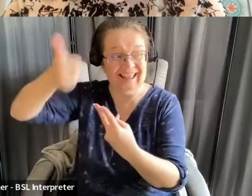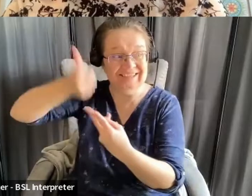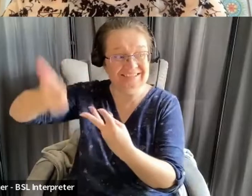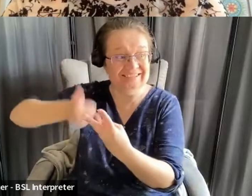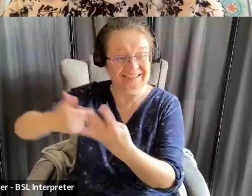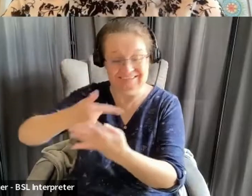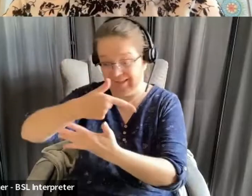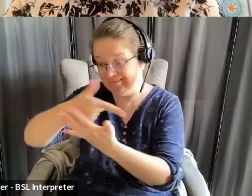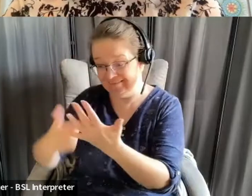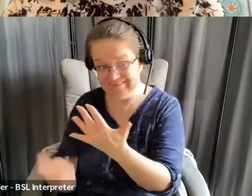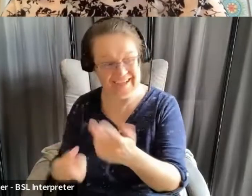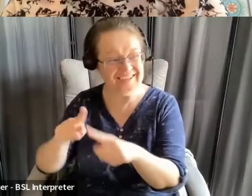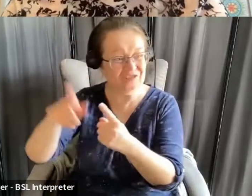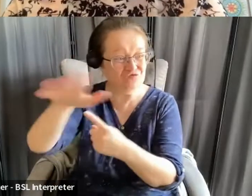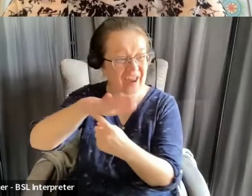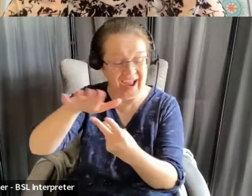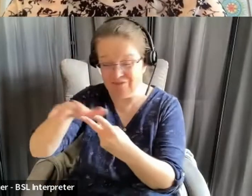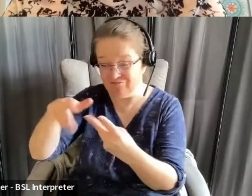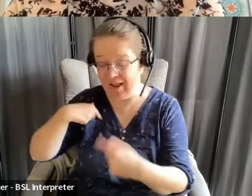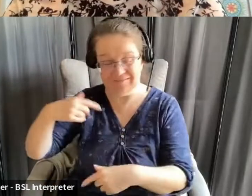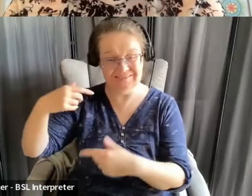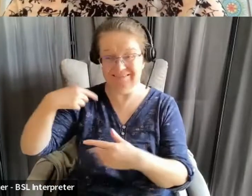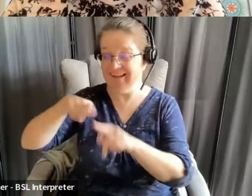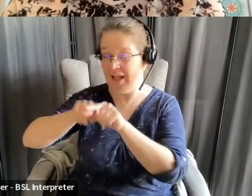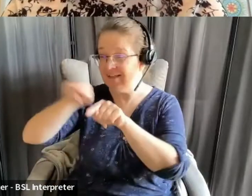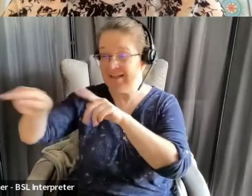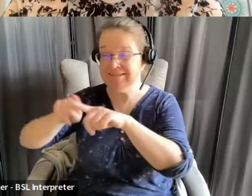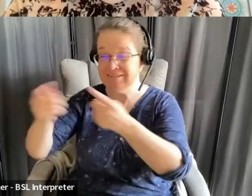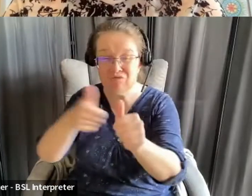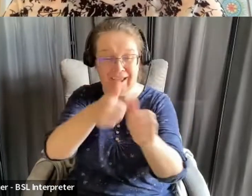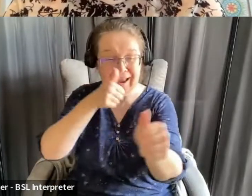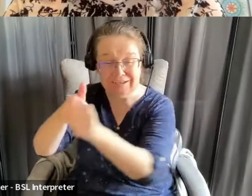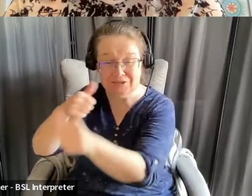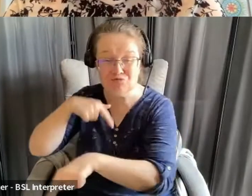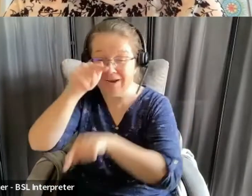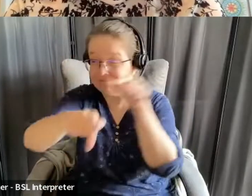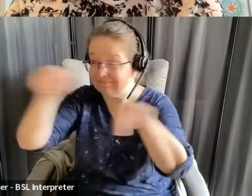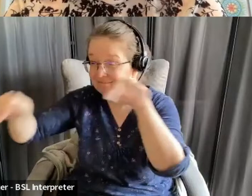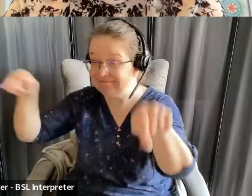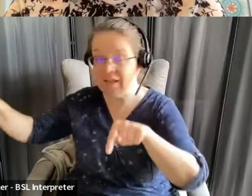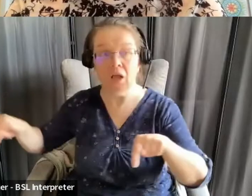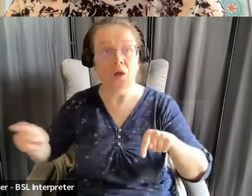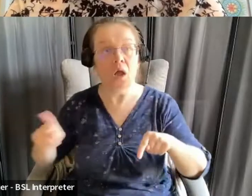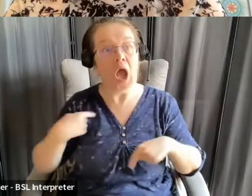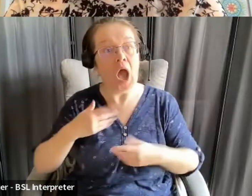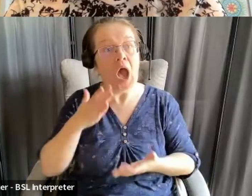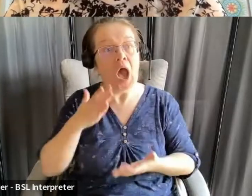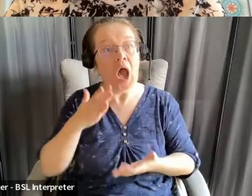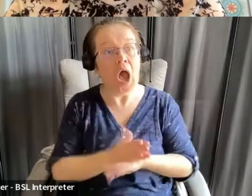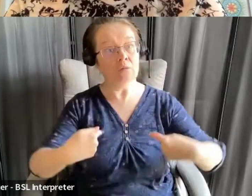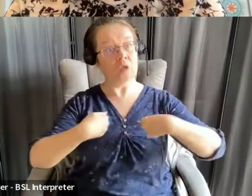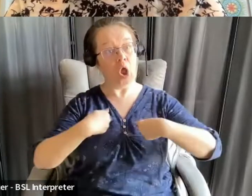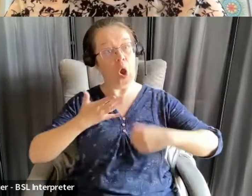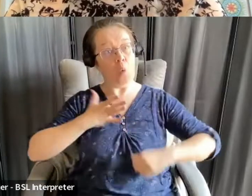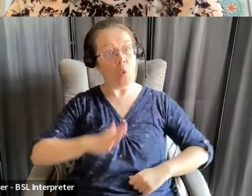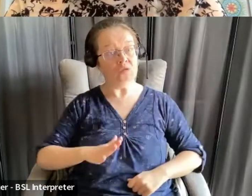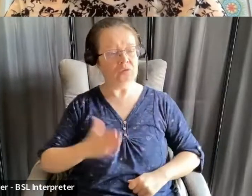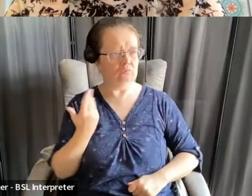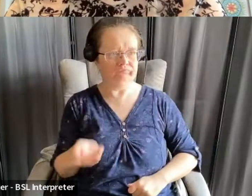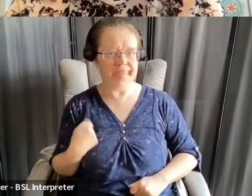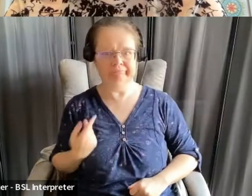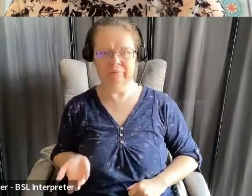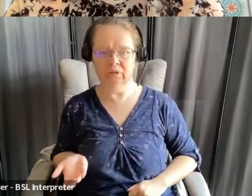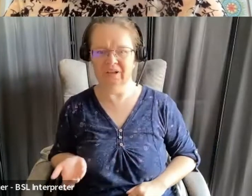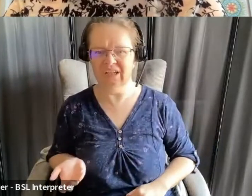and different scenarios, and I've put myself in so many different places that I don't actually know what I want to do, but I